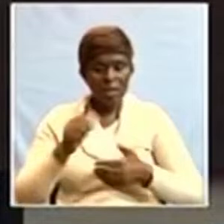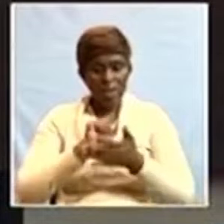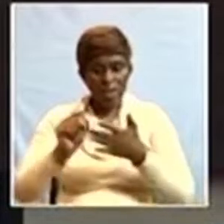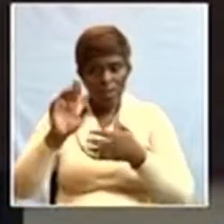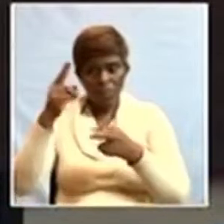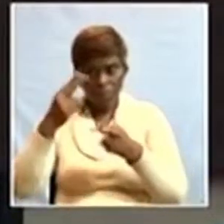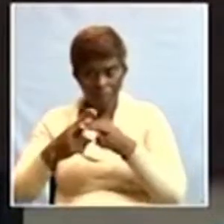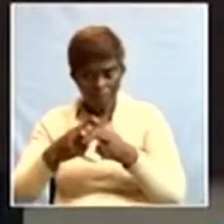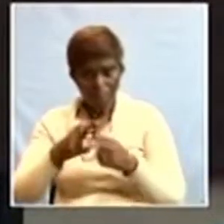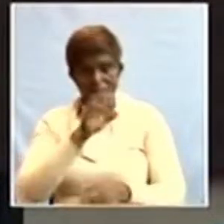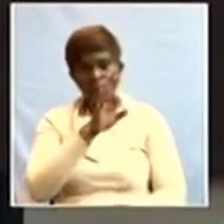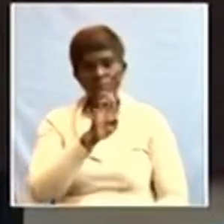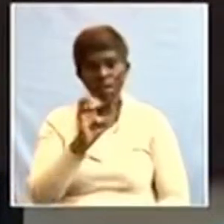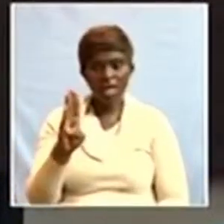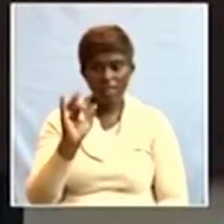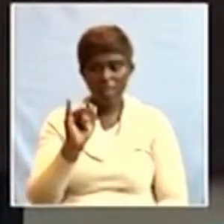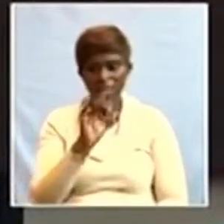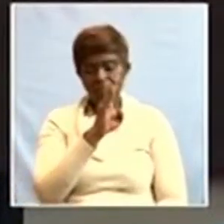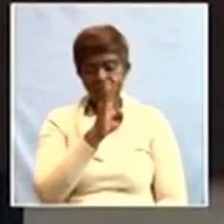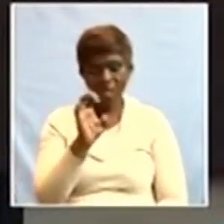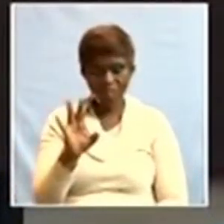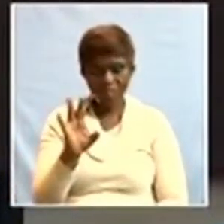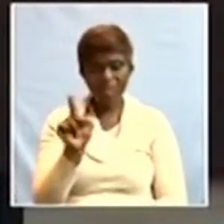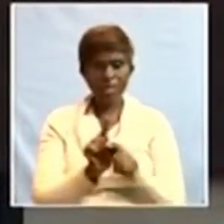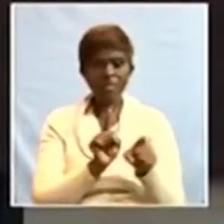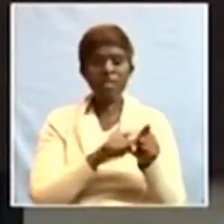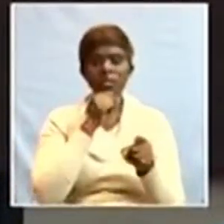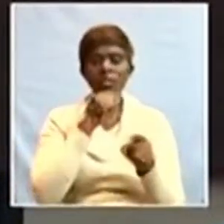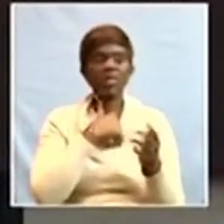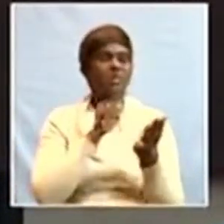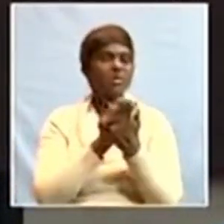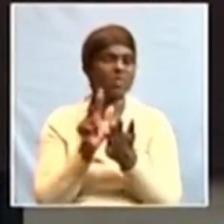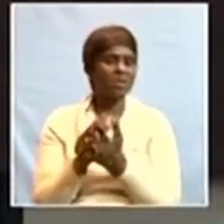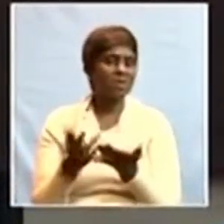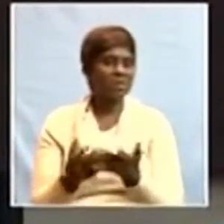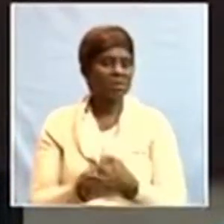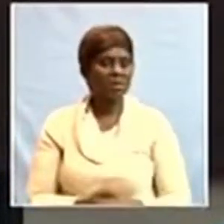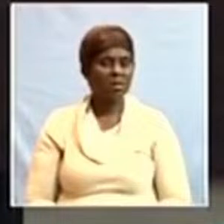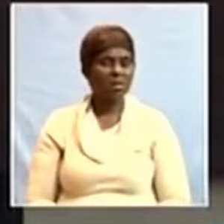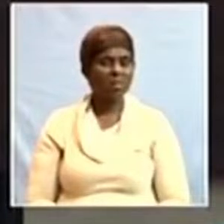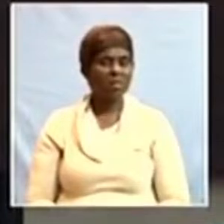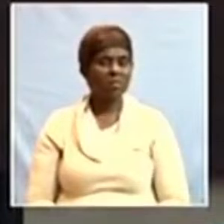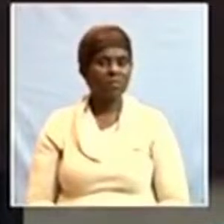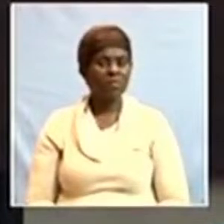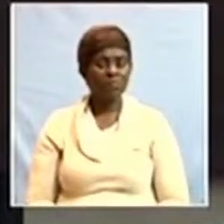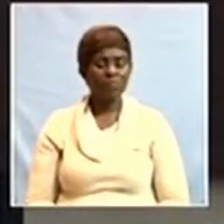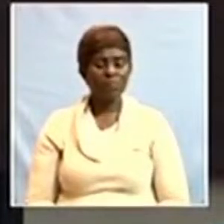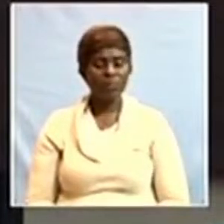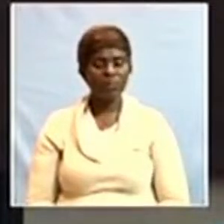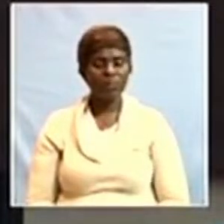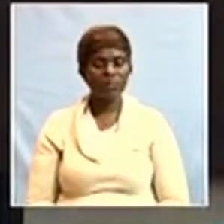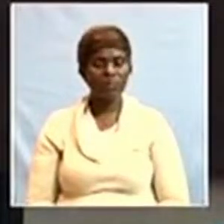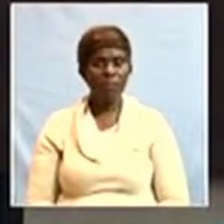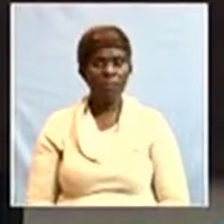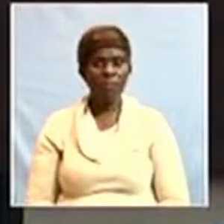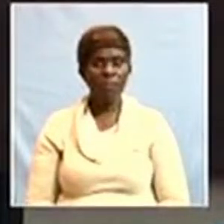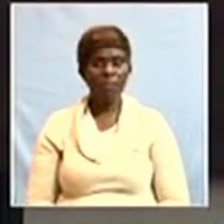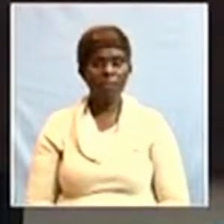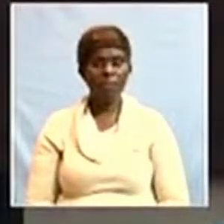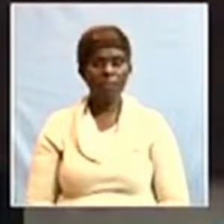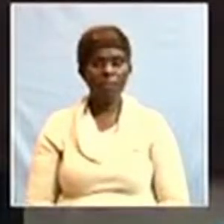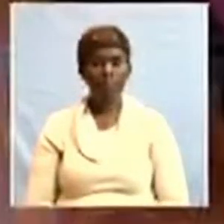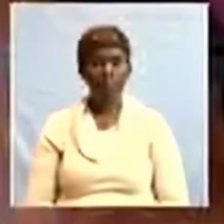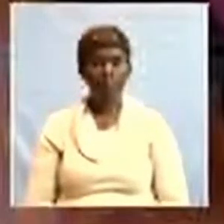name, Fabi everywhere, and they can't have a signature. We'll do one of the recommendations Honorable Mkubi will do as a committee. Sure.